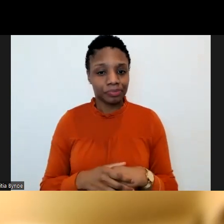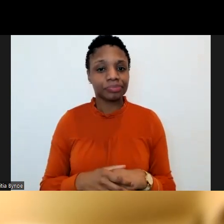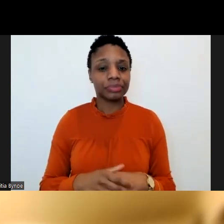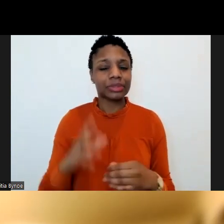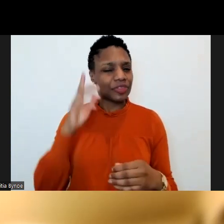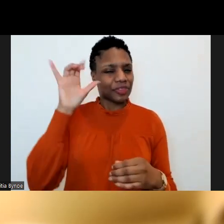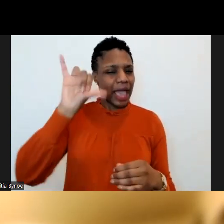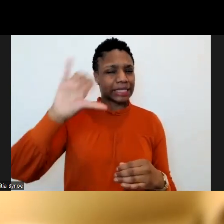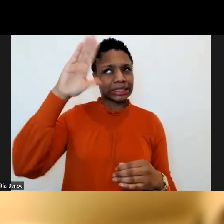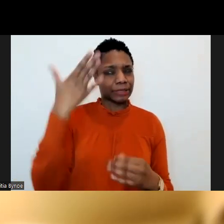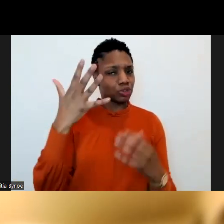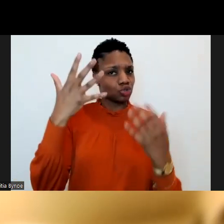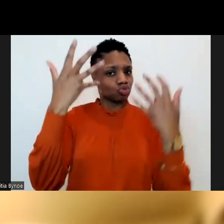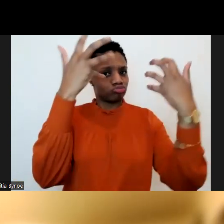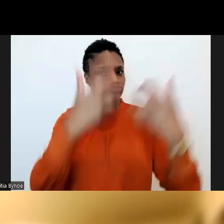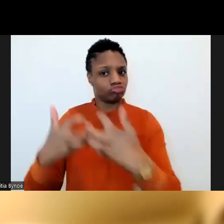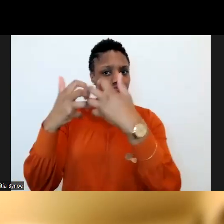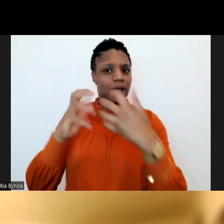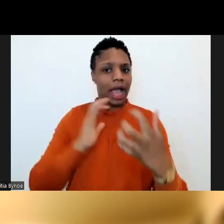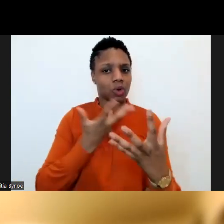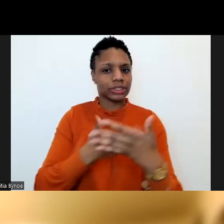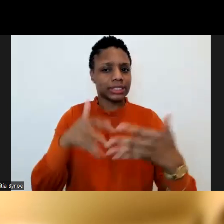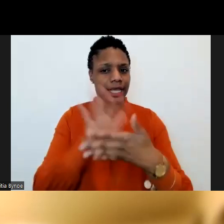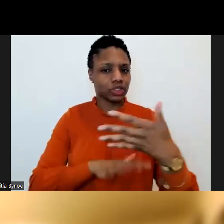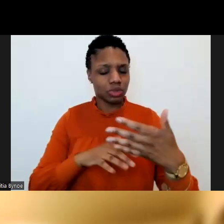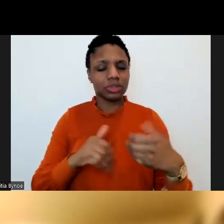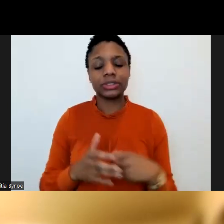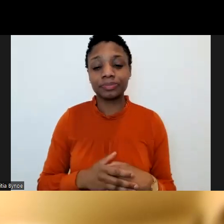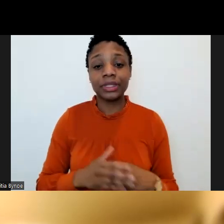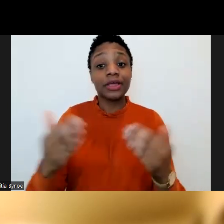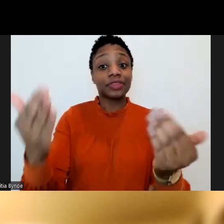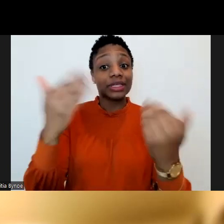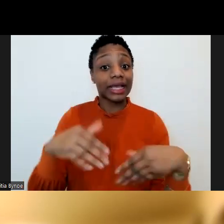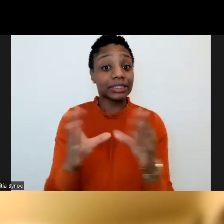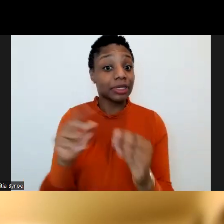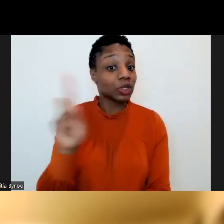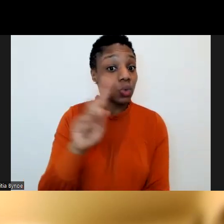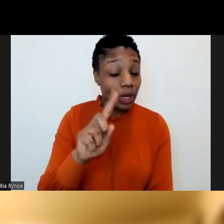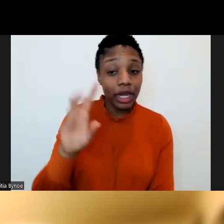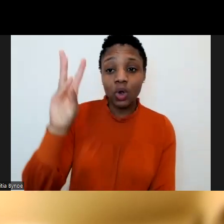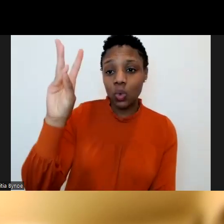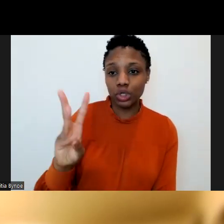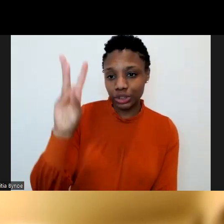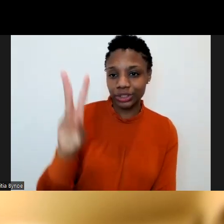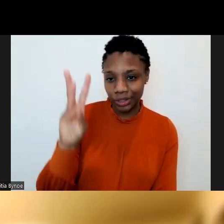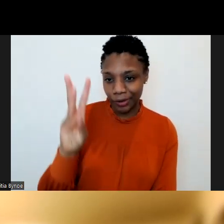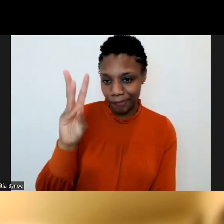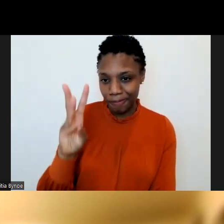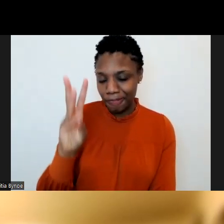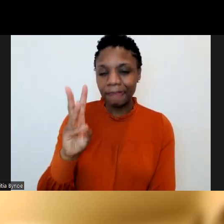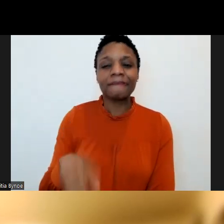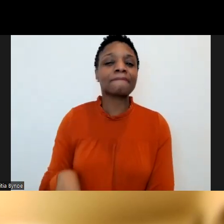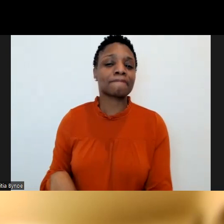us most of the time. And the next meeting will be in Worcester. So we are, like I said at the beginning, we're trying to have these